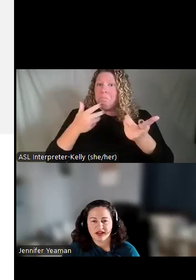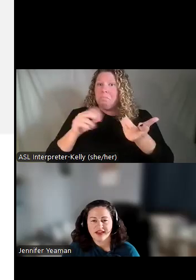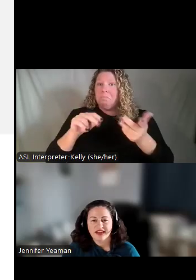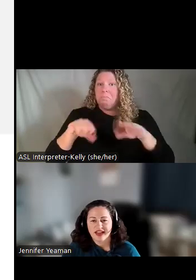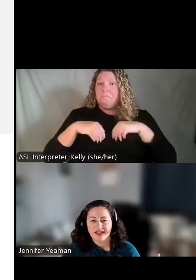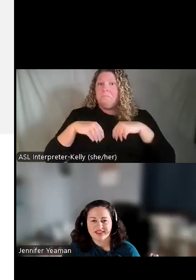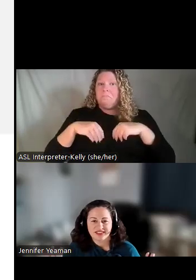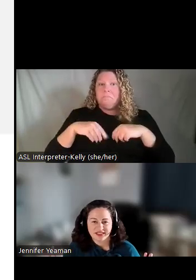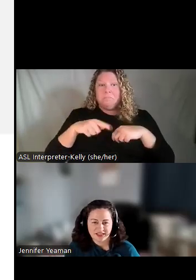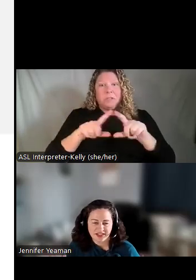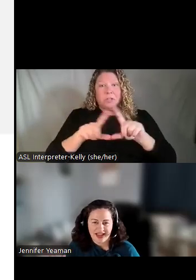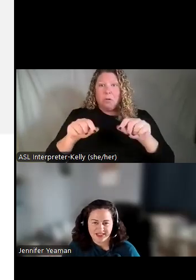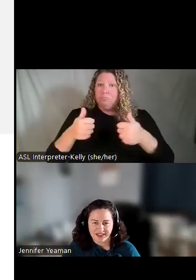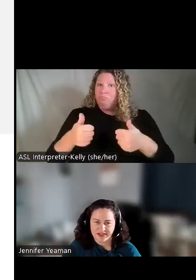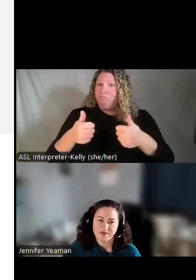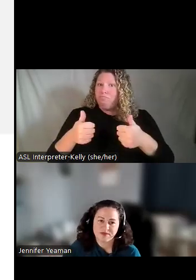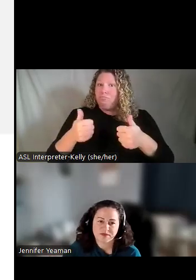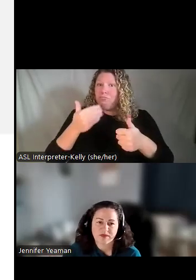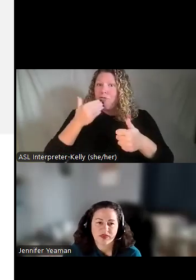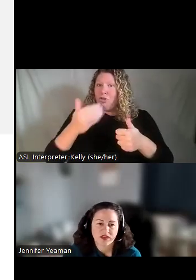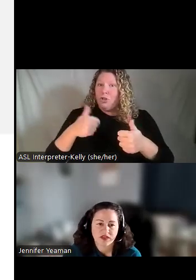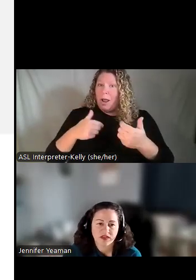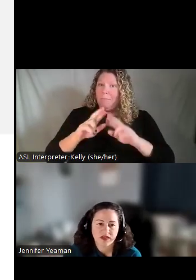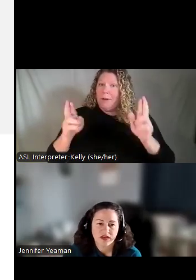to somebody and it's good as is.